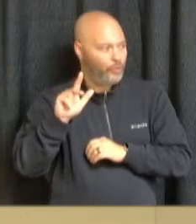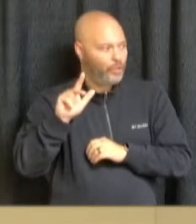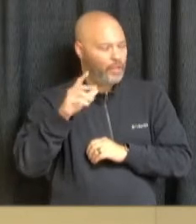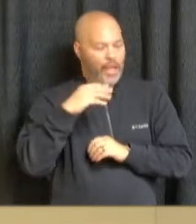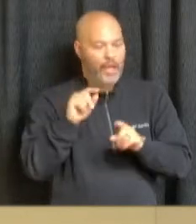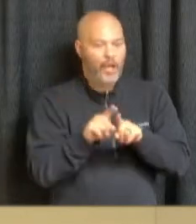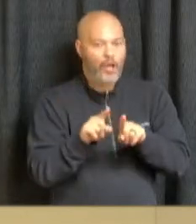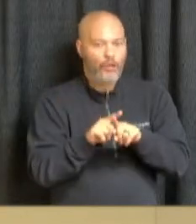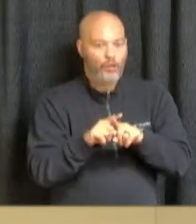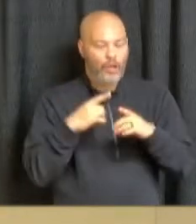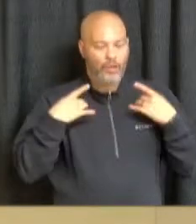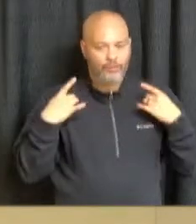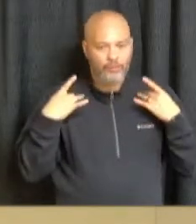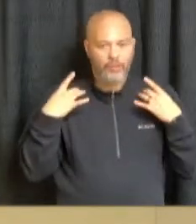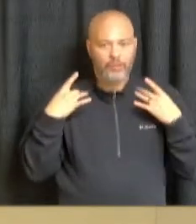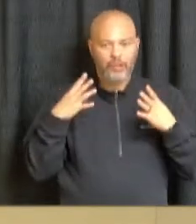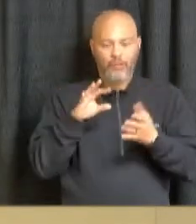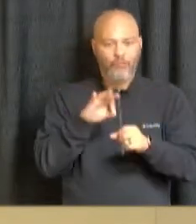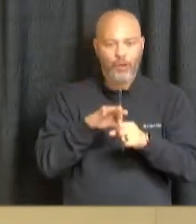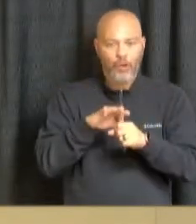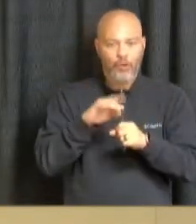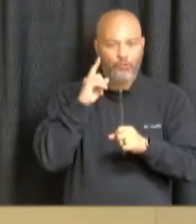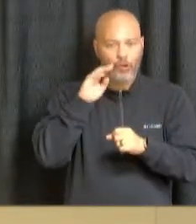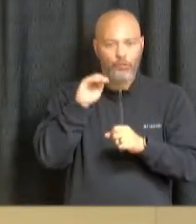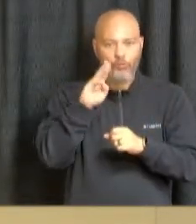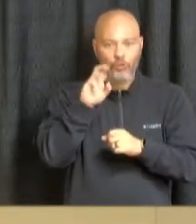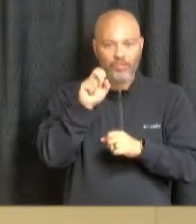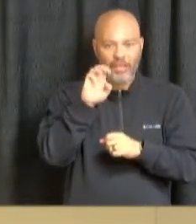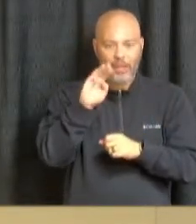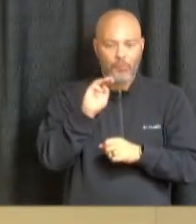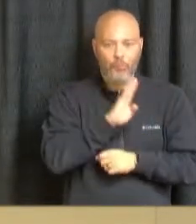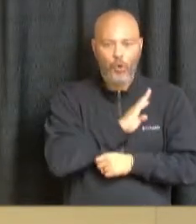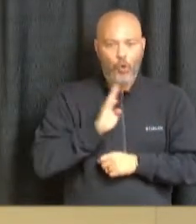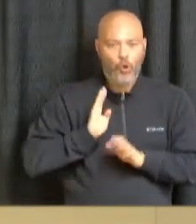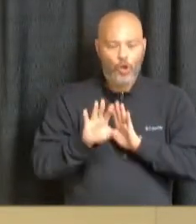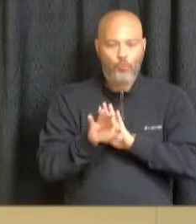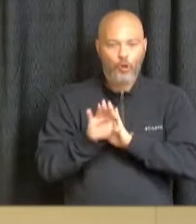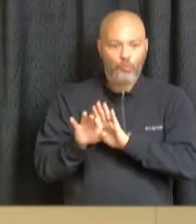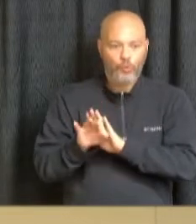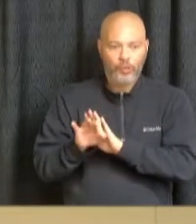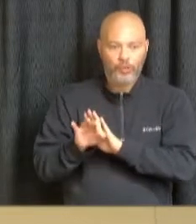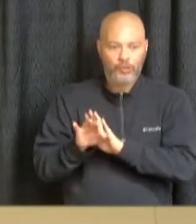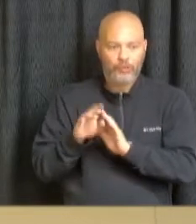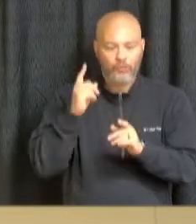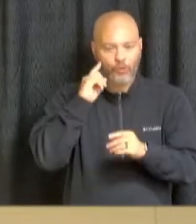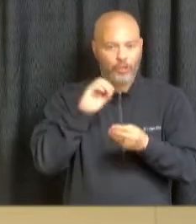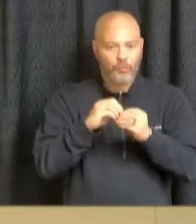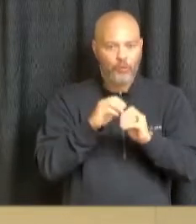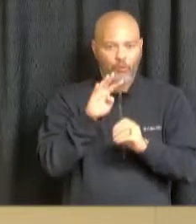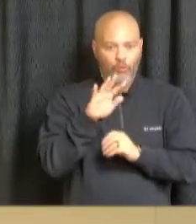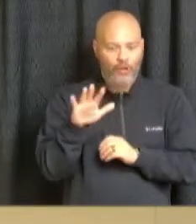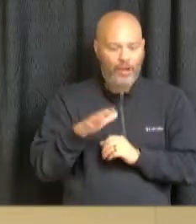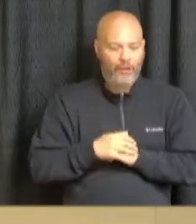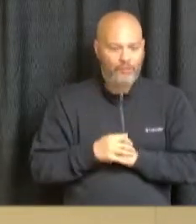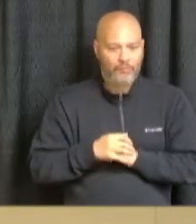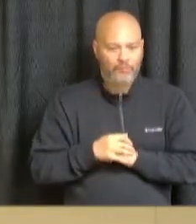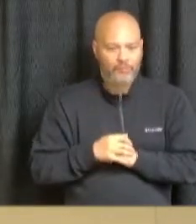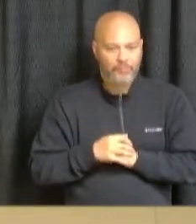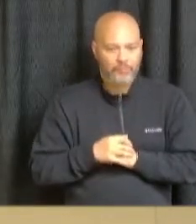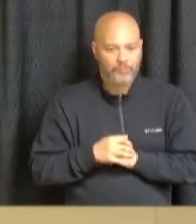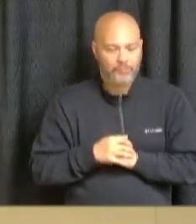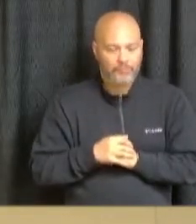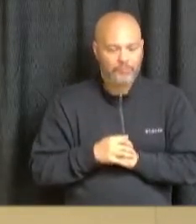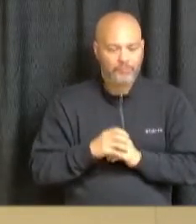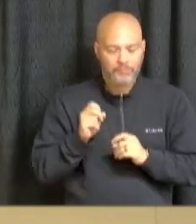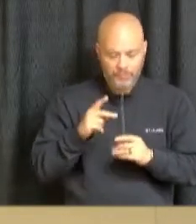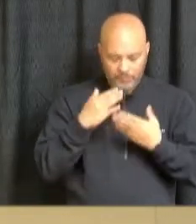60-2022-23 and also abstain from the museum board appointments under resolution 45-2223.